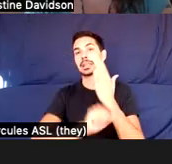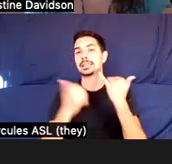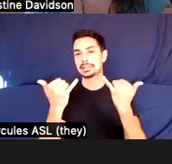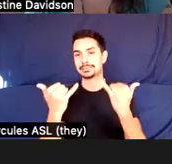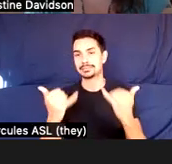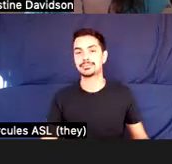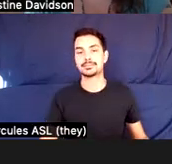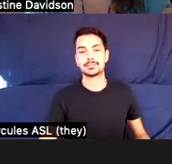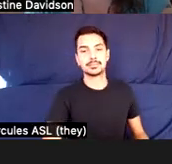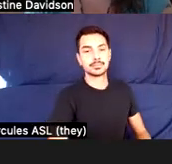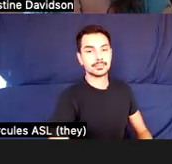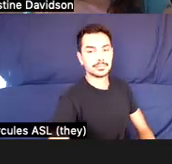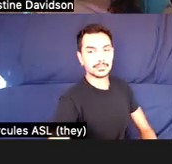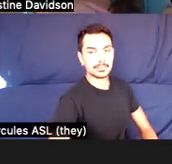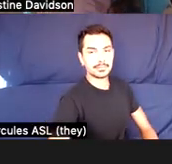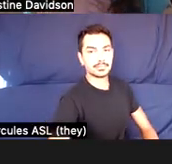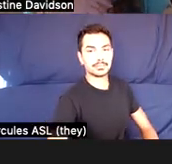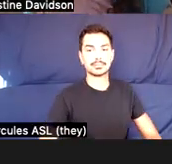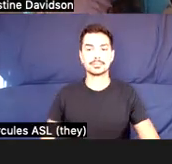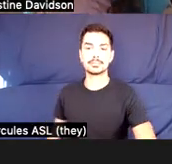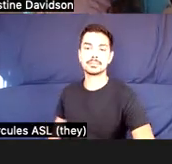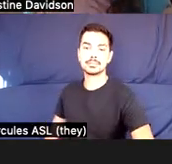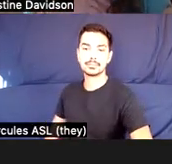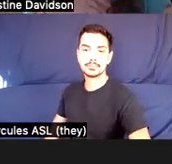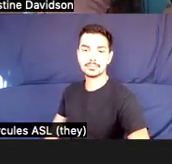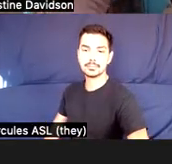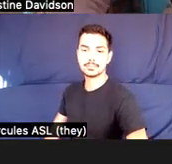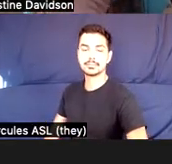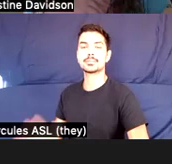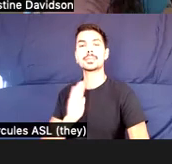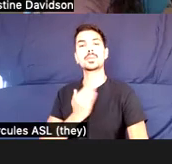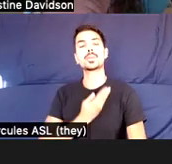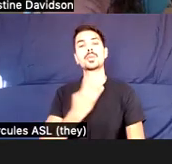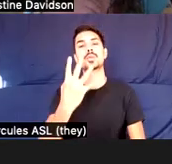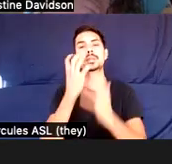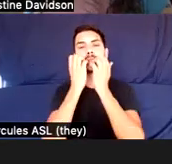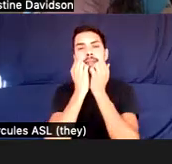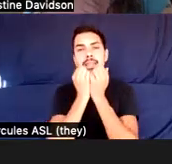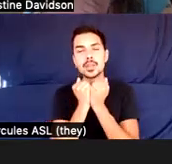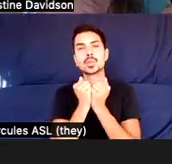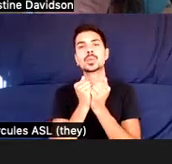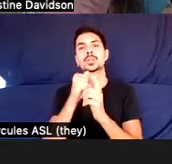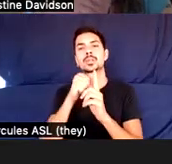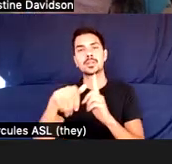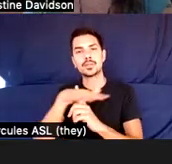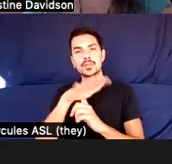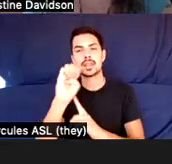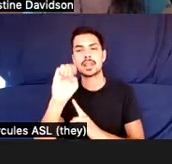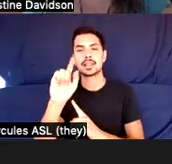We talked about our 4 sacred elements, yet Mary's adding grandchildren, daughter, their dog, and